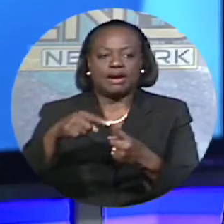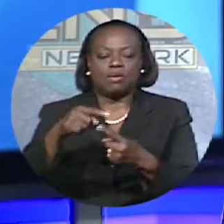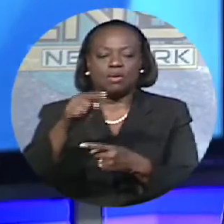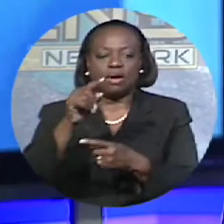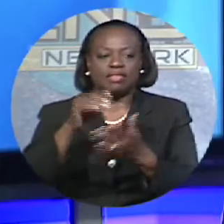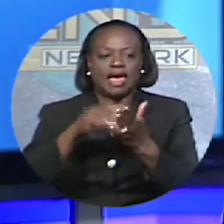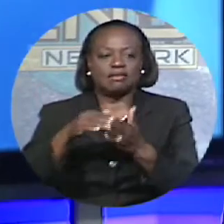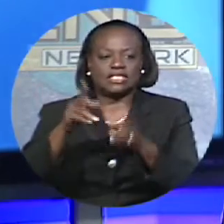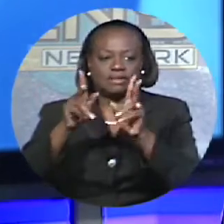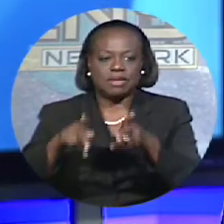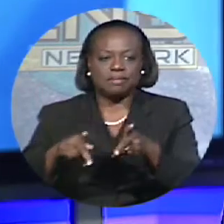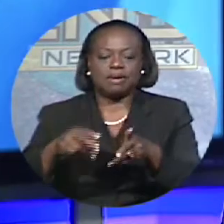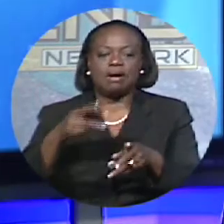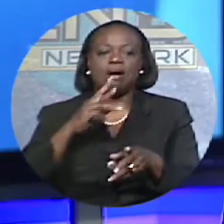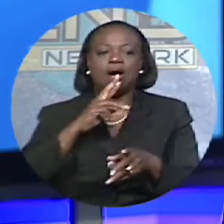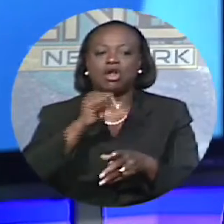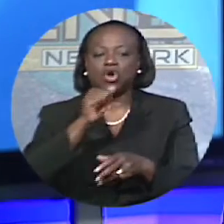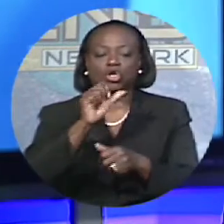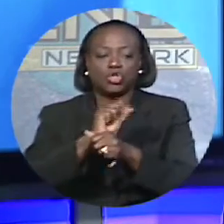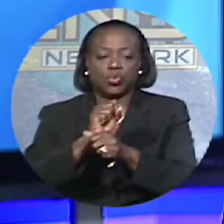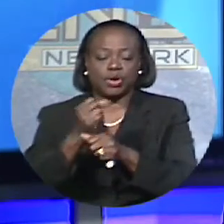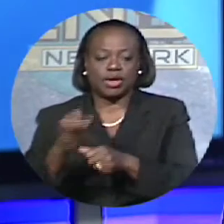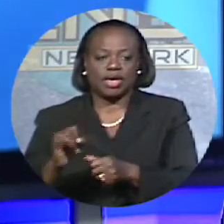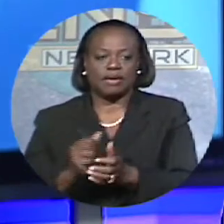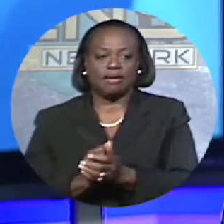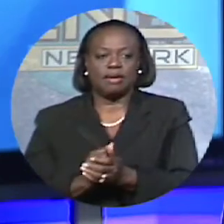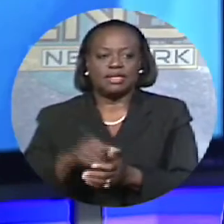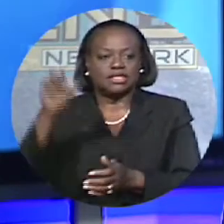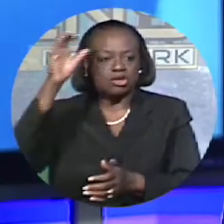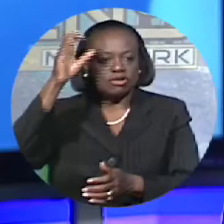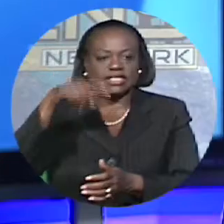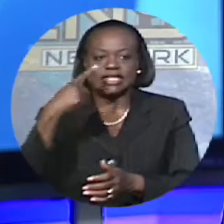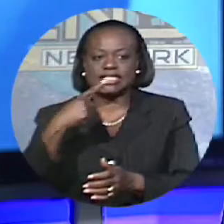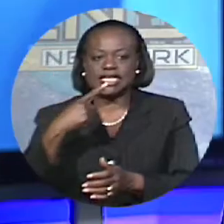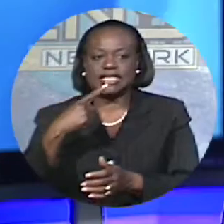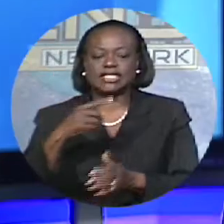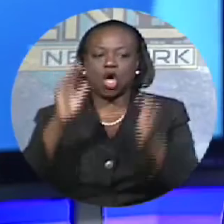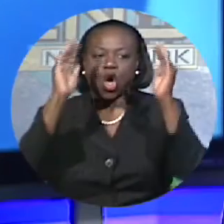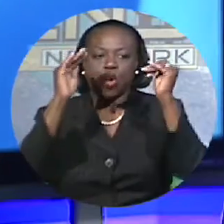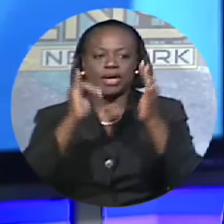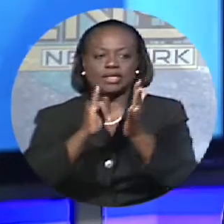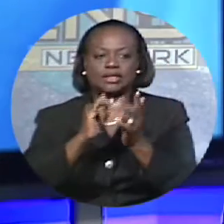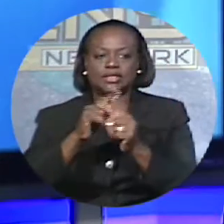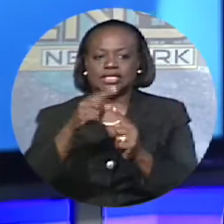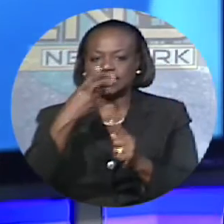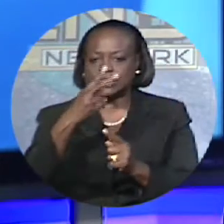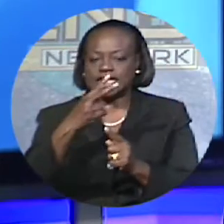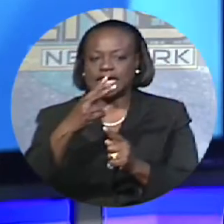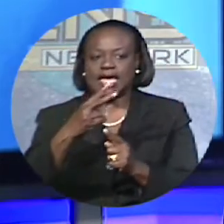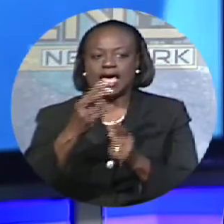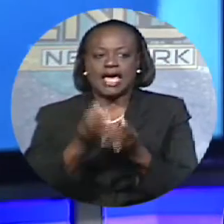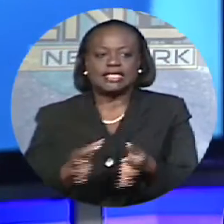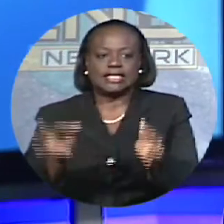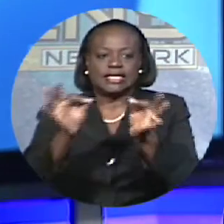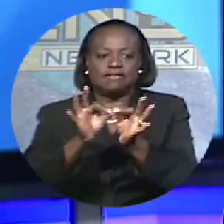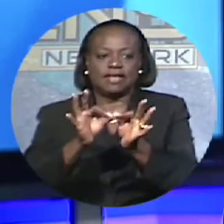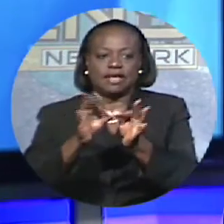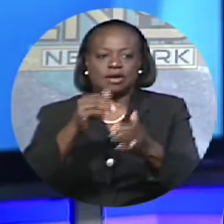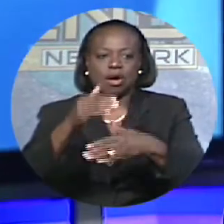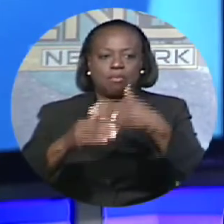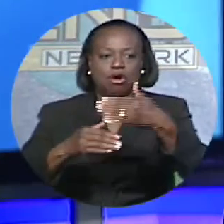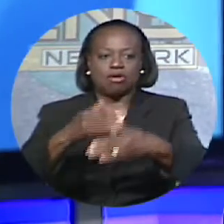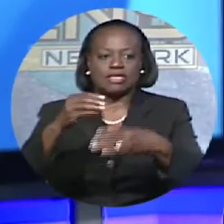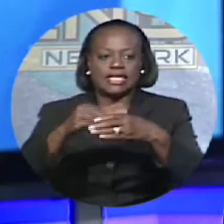and as the government seeks out ways to grow the economy. Mr. Christie says he's also hoping to see significant progress in the investment